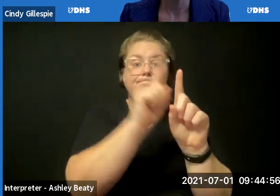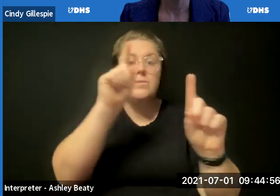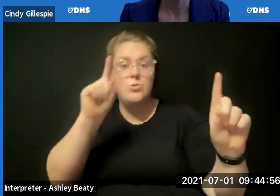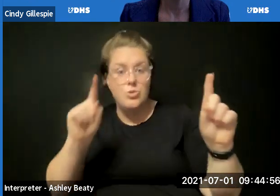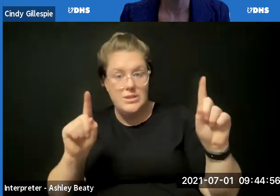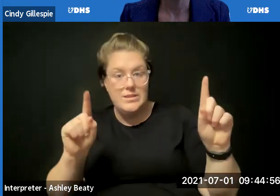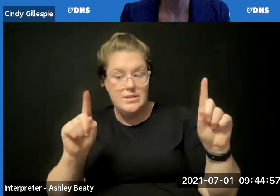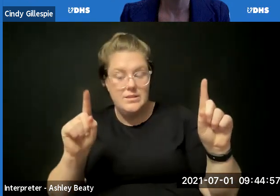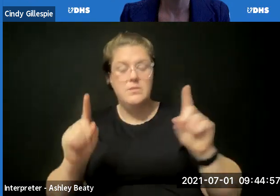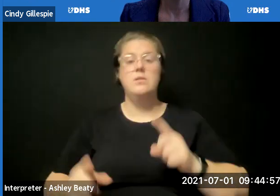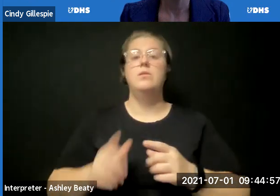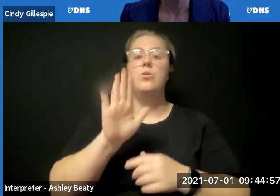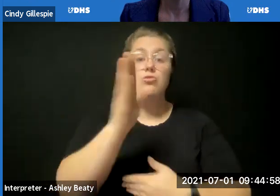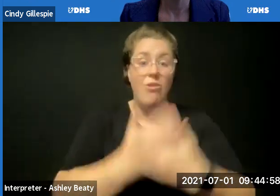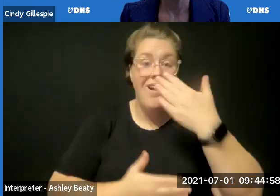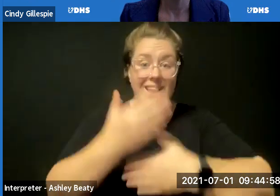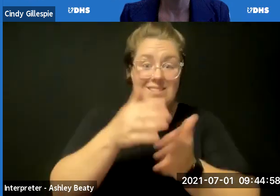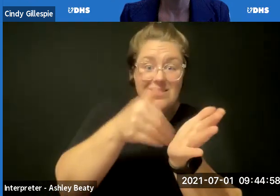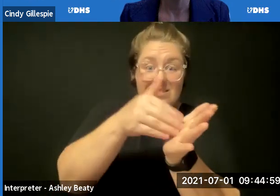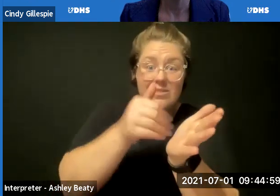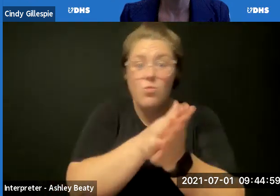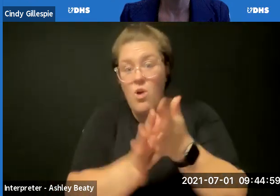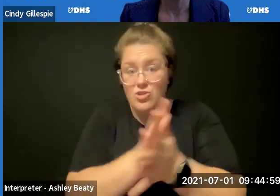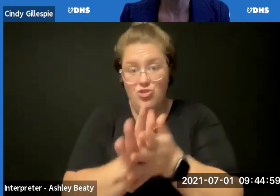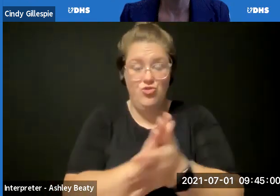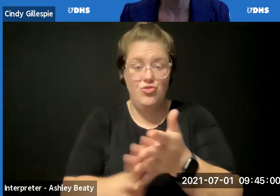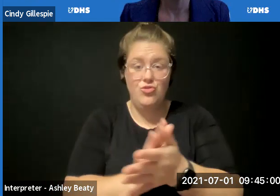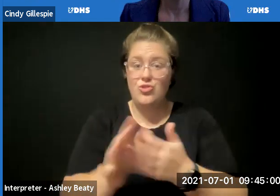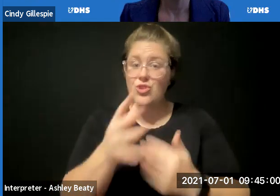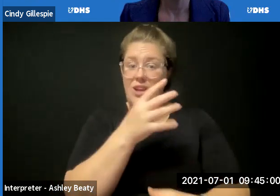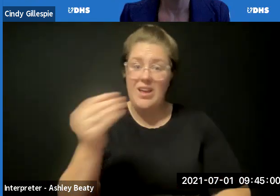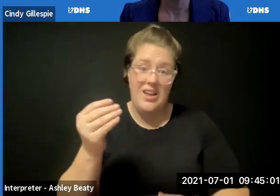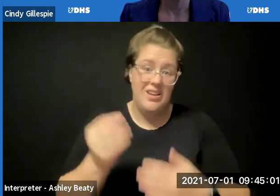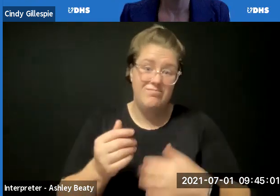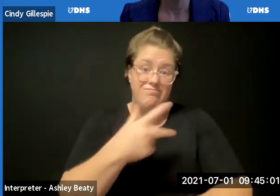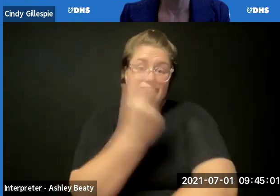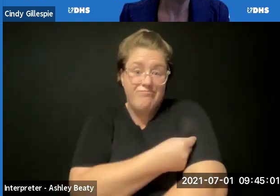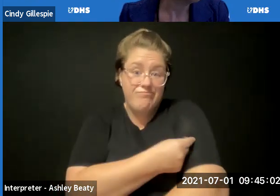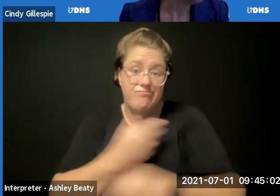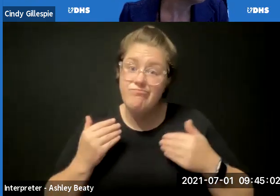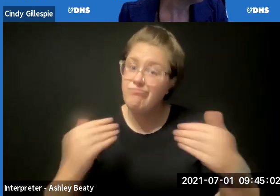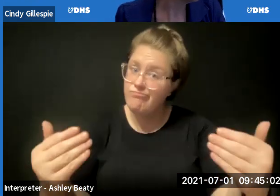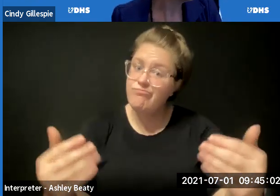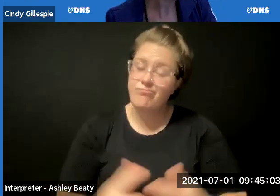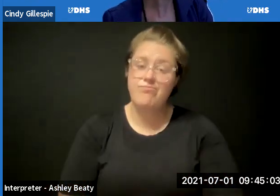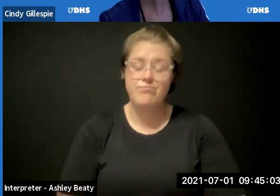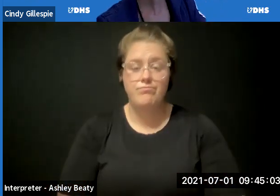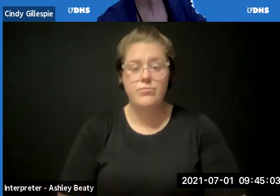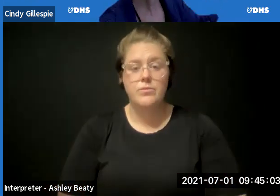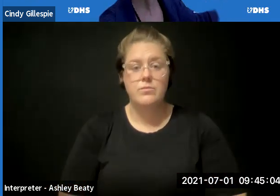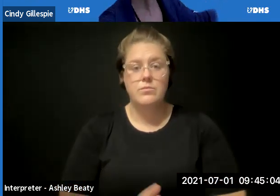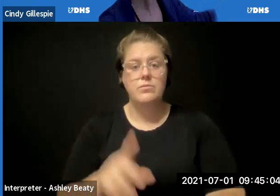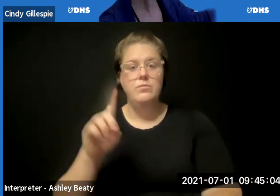and primarily and most effectively getting vaccinated. Great, that's very helpful. Can you talk a little